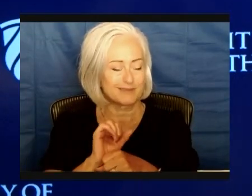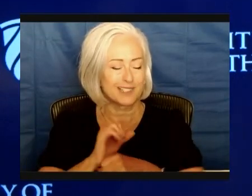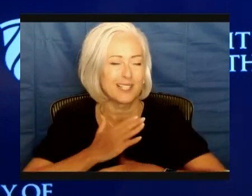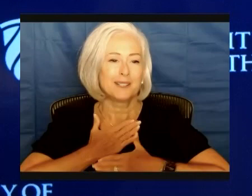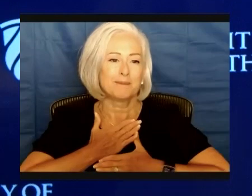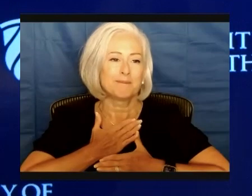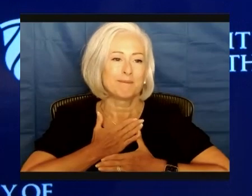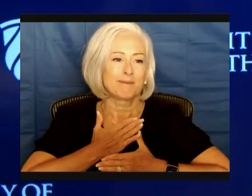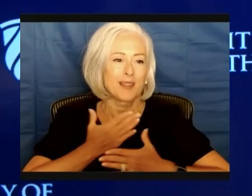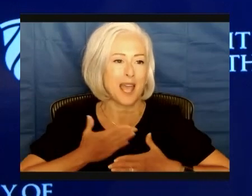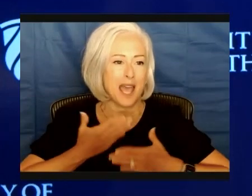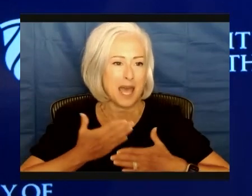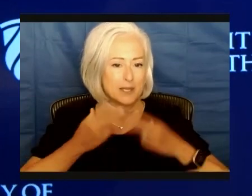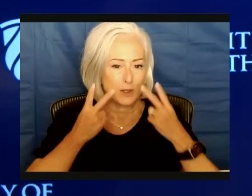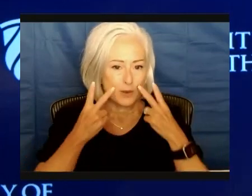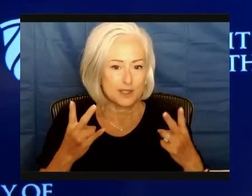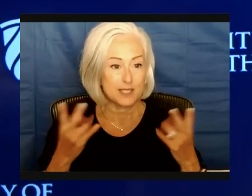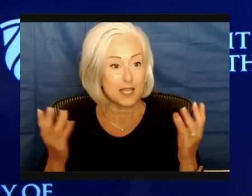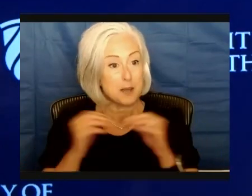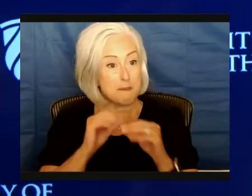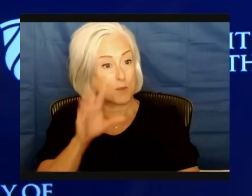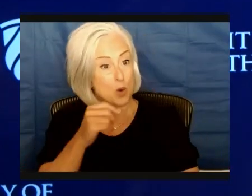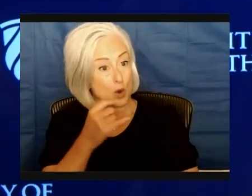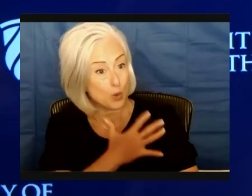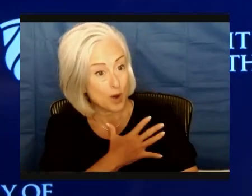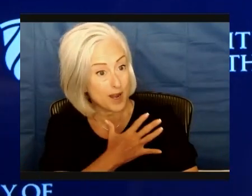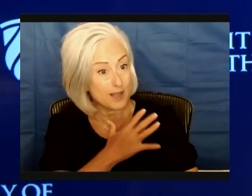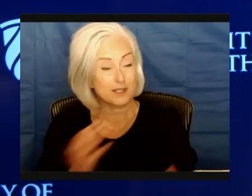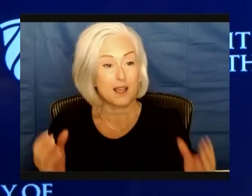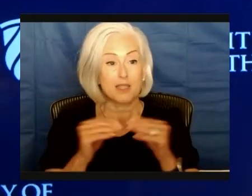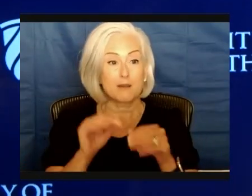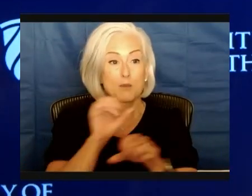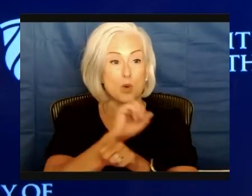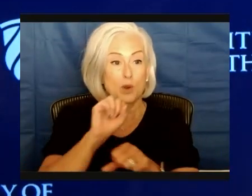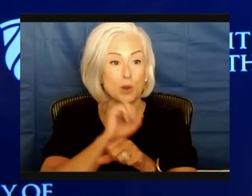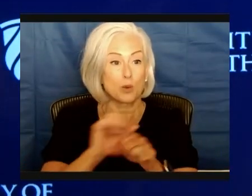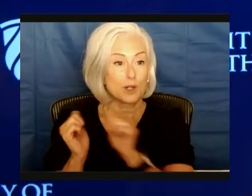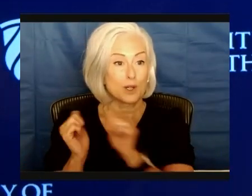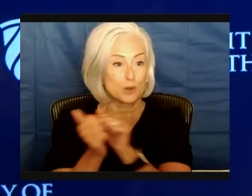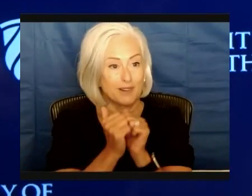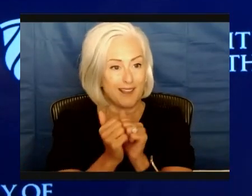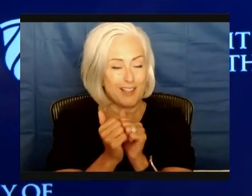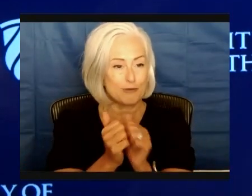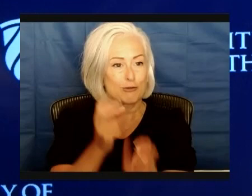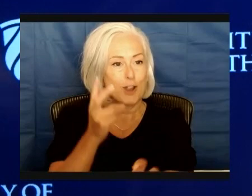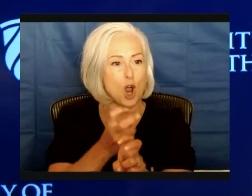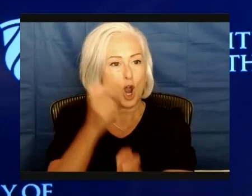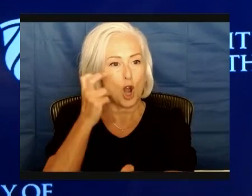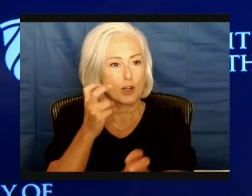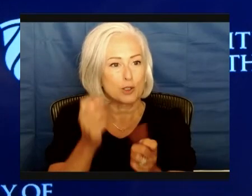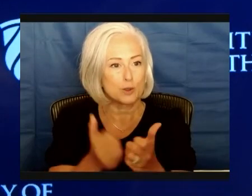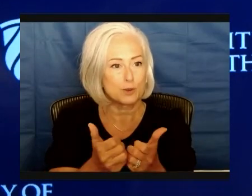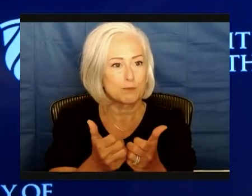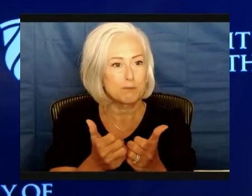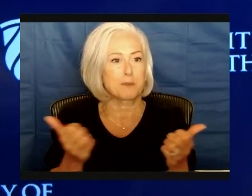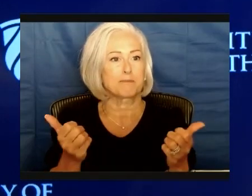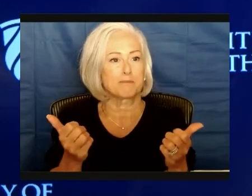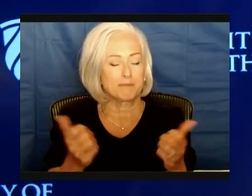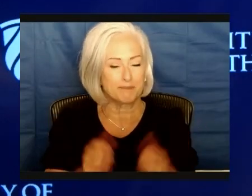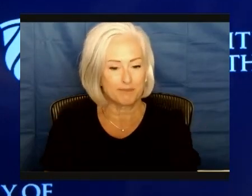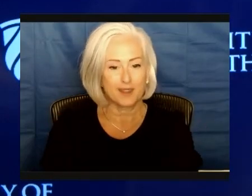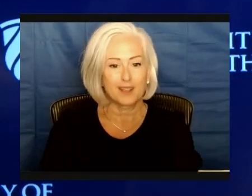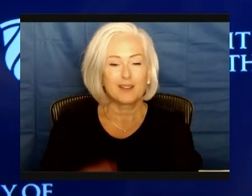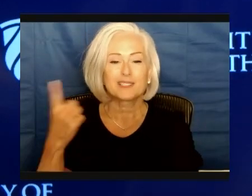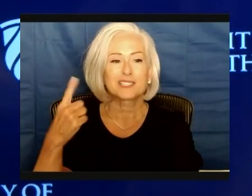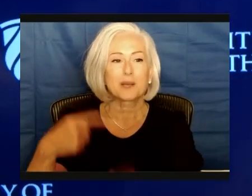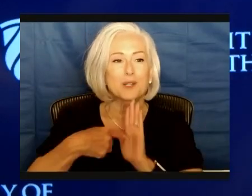there's grace and the more we work together, the harder it is to tear us apart. Speaking as someone who demonstrated that throughout their lives, I